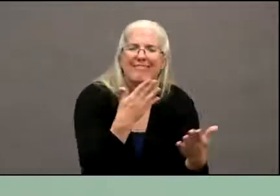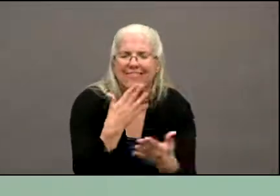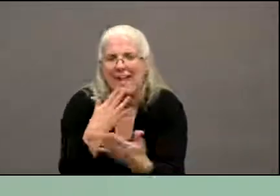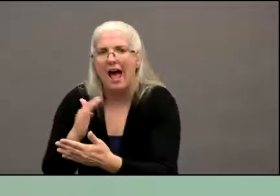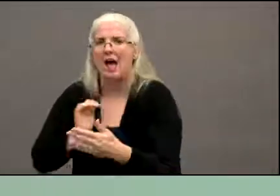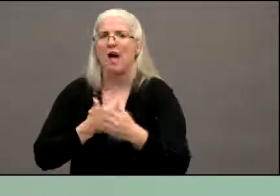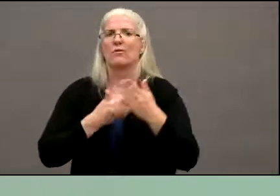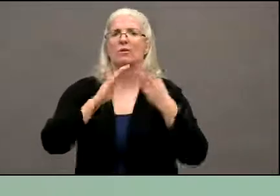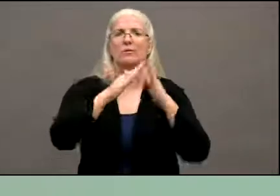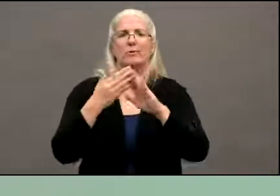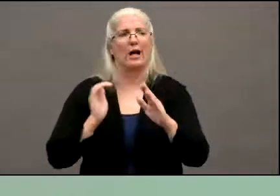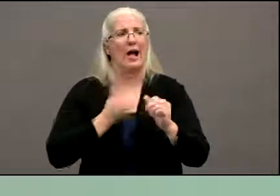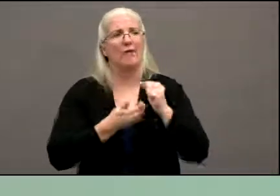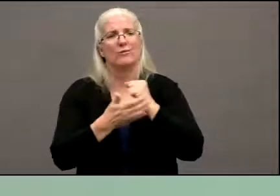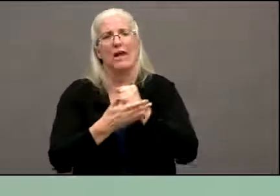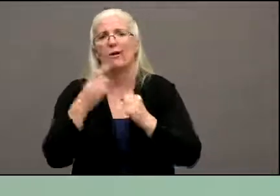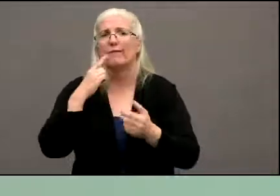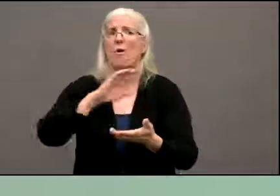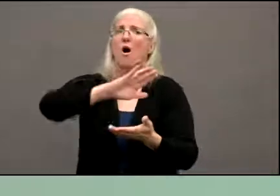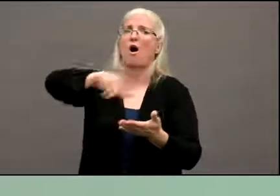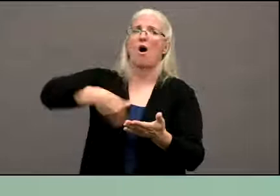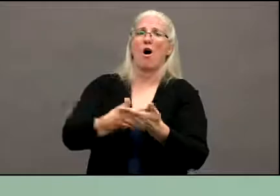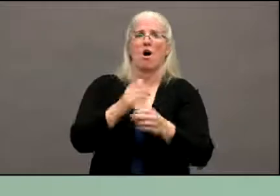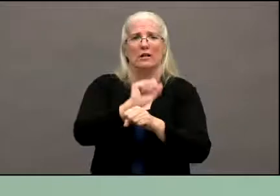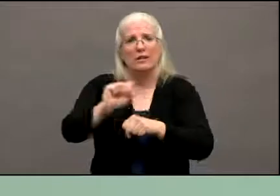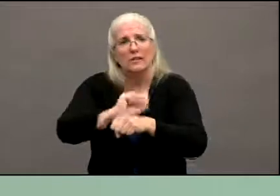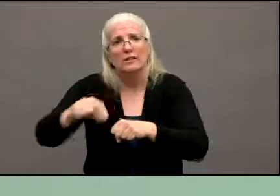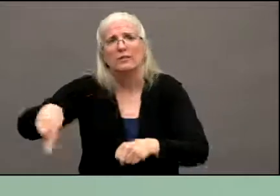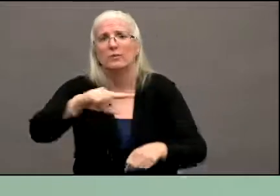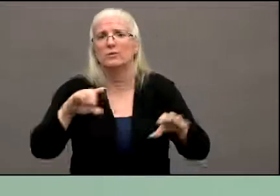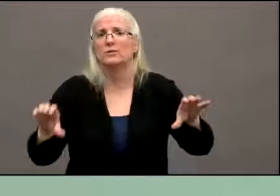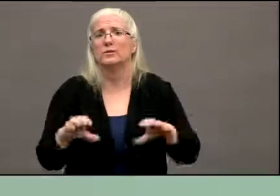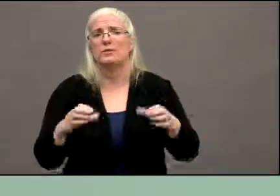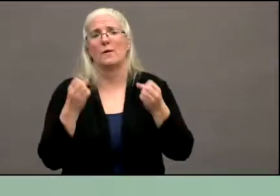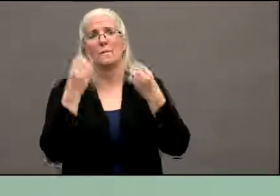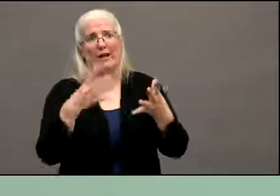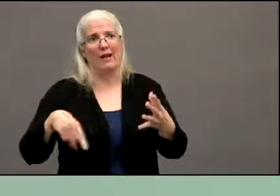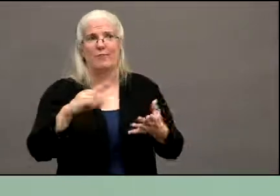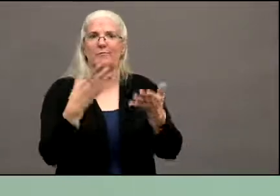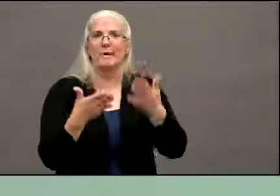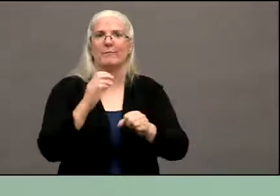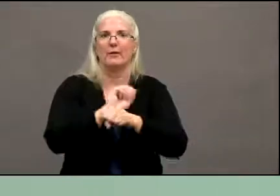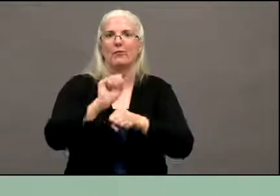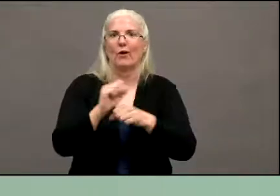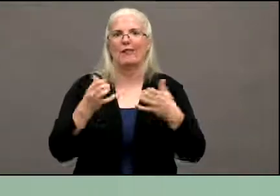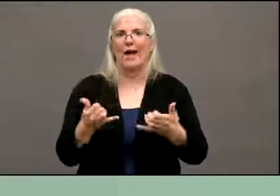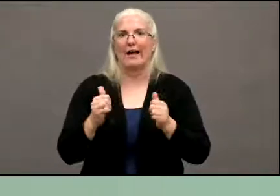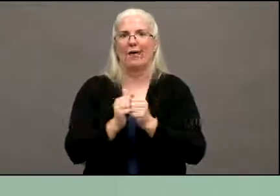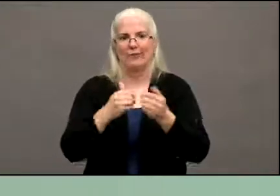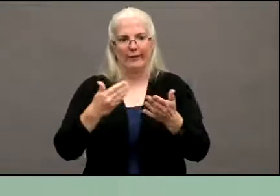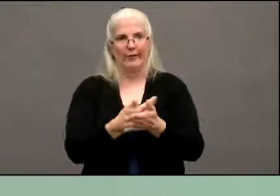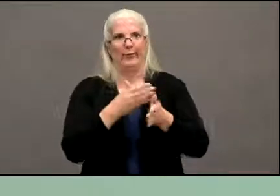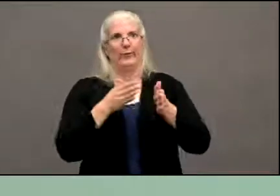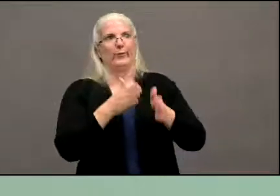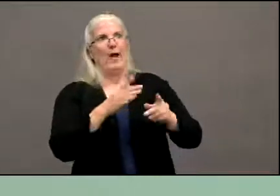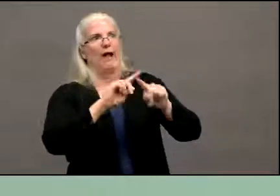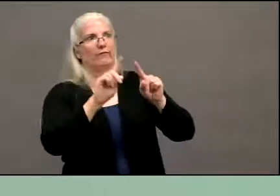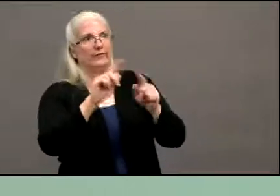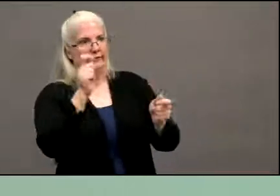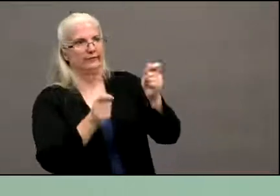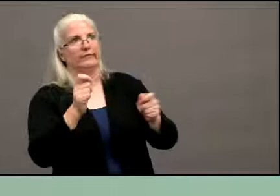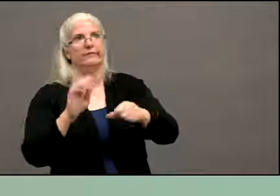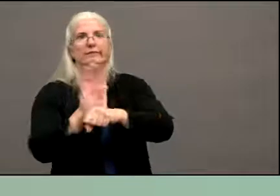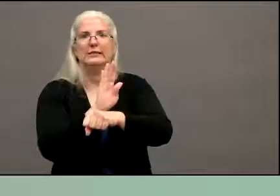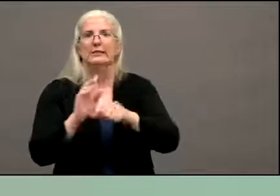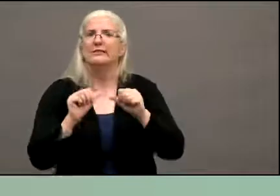think, probably a lot of you are at work right now, with the new businesses allowed to resume. Hopefully, for those who are at work, this